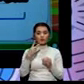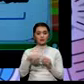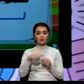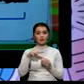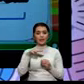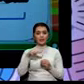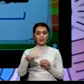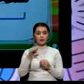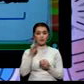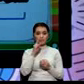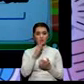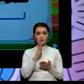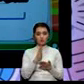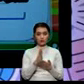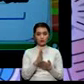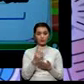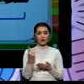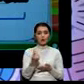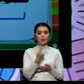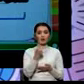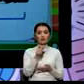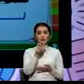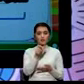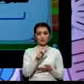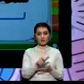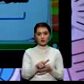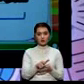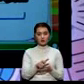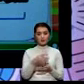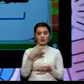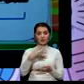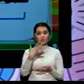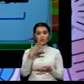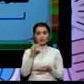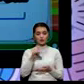10427 litr benzin bor. Birinchi sisternada esa